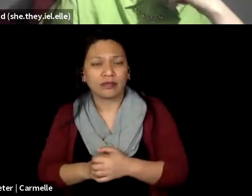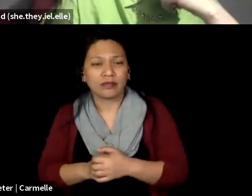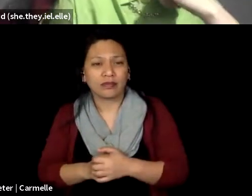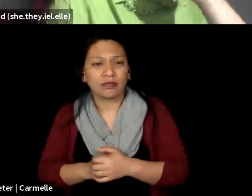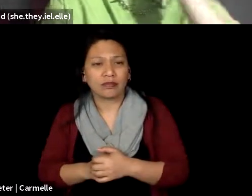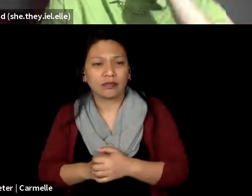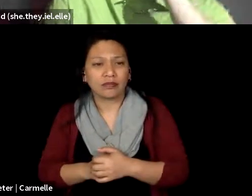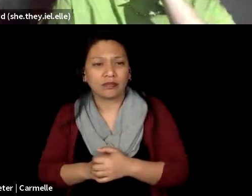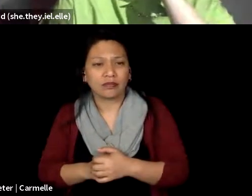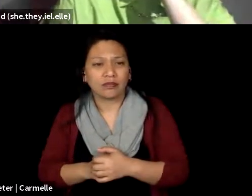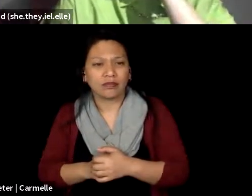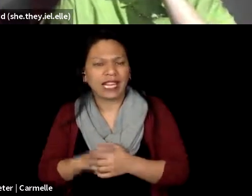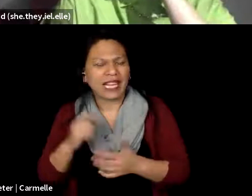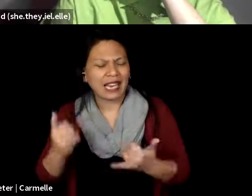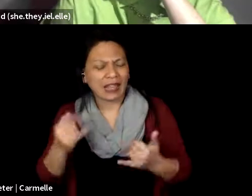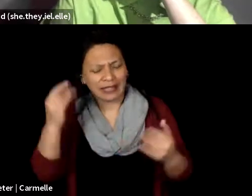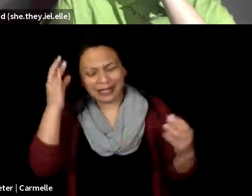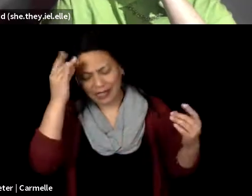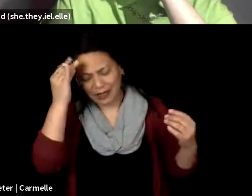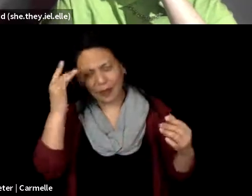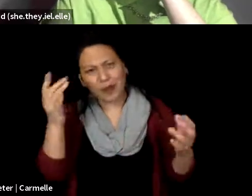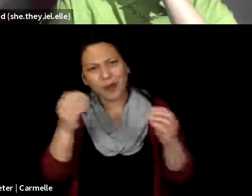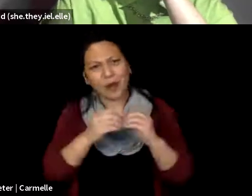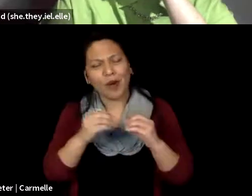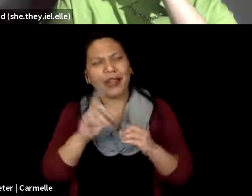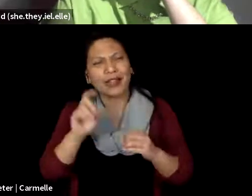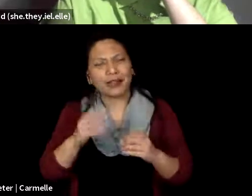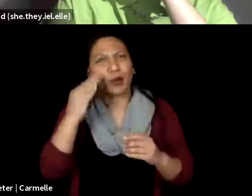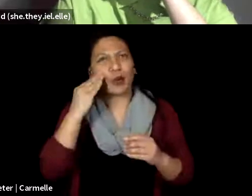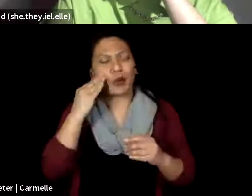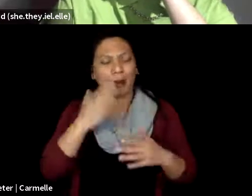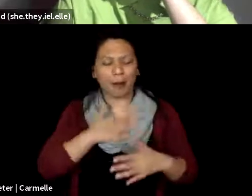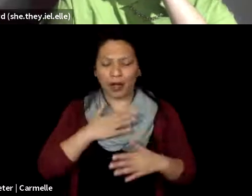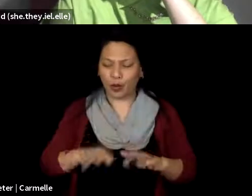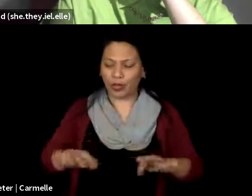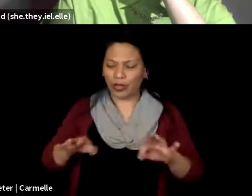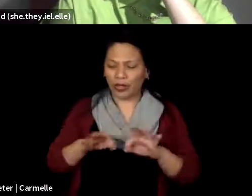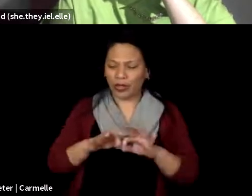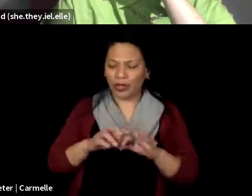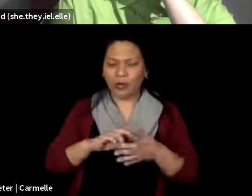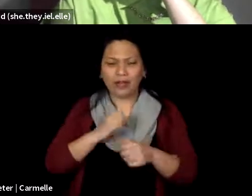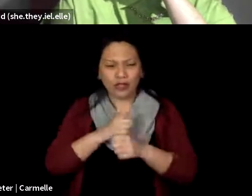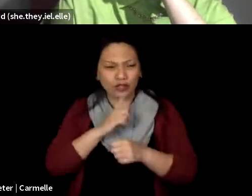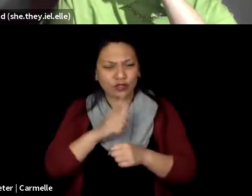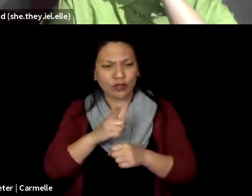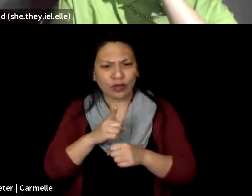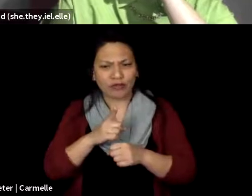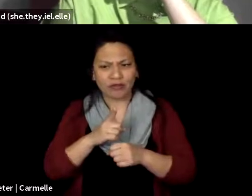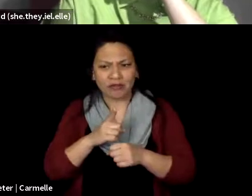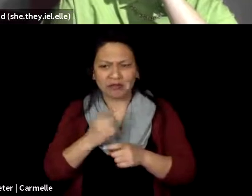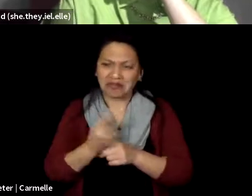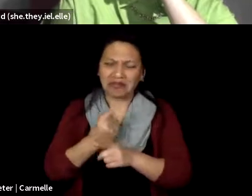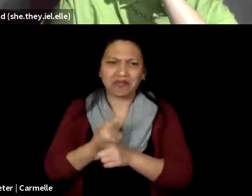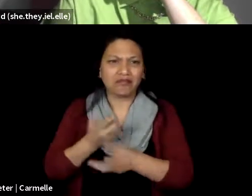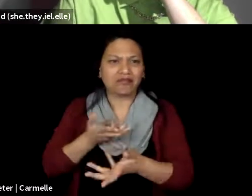I just have to think about it now more and make myself aware of my own worth and making sure that I'm presencing that when I'm engaging